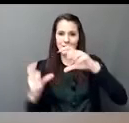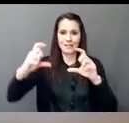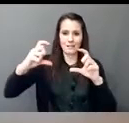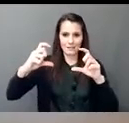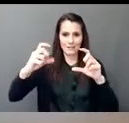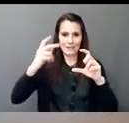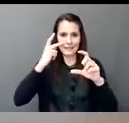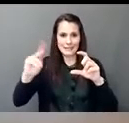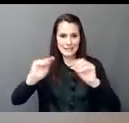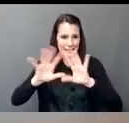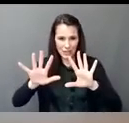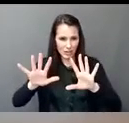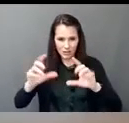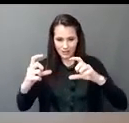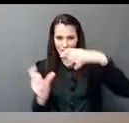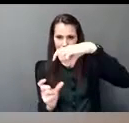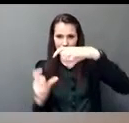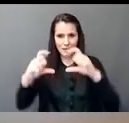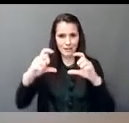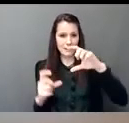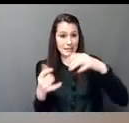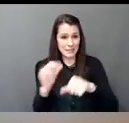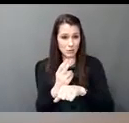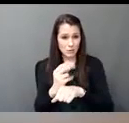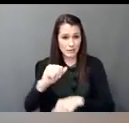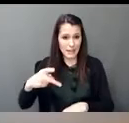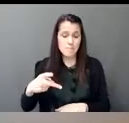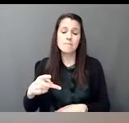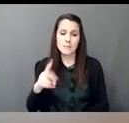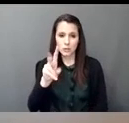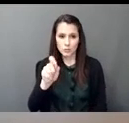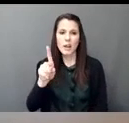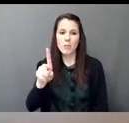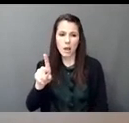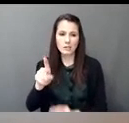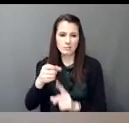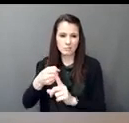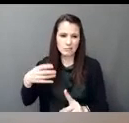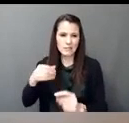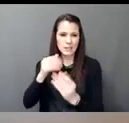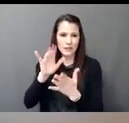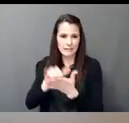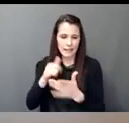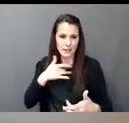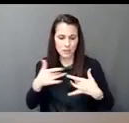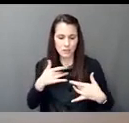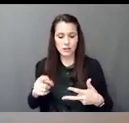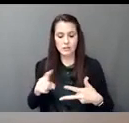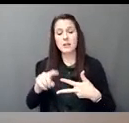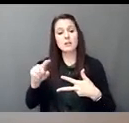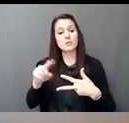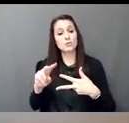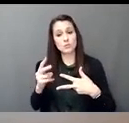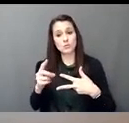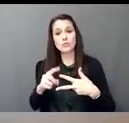turn your phone sideways and still use the app? Well, 2.1 talks about that. Area 2 are guidelines to help people